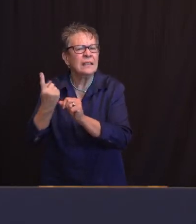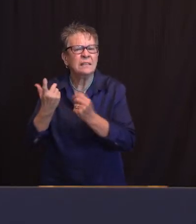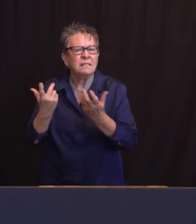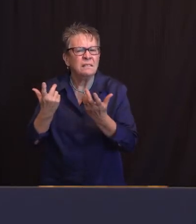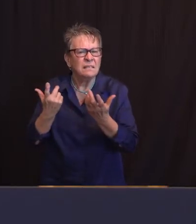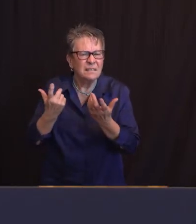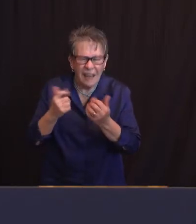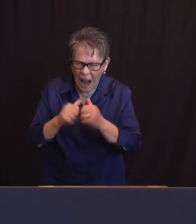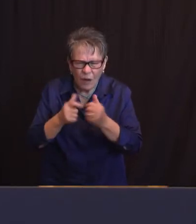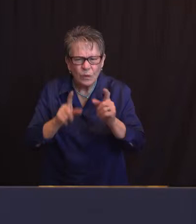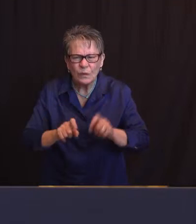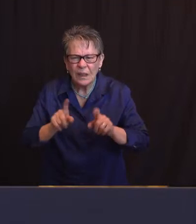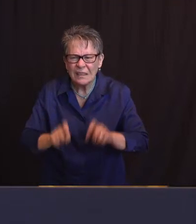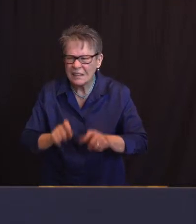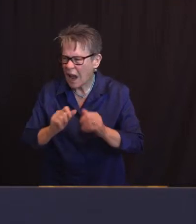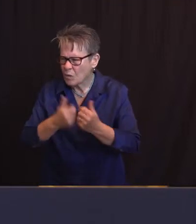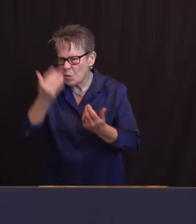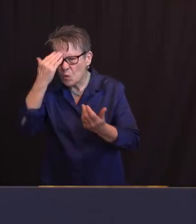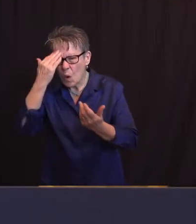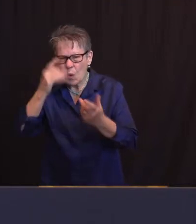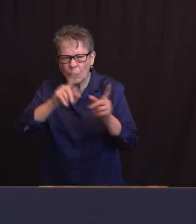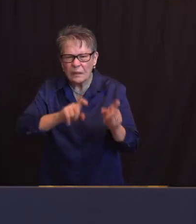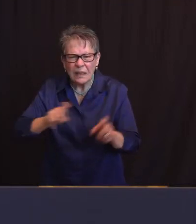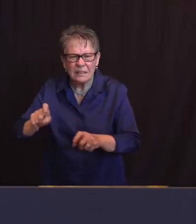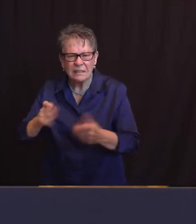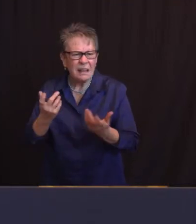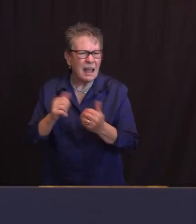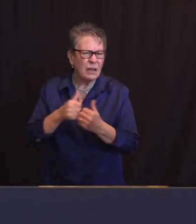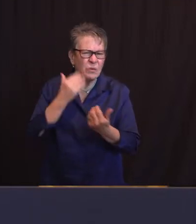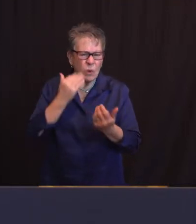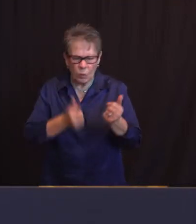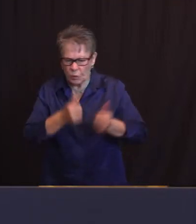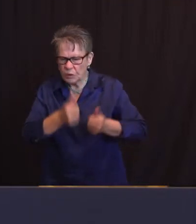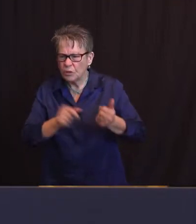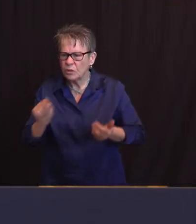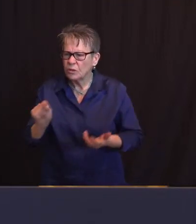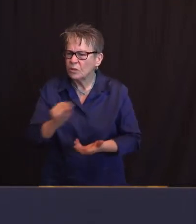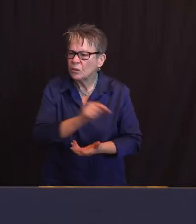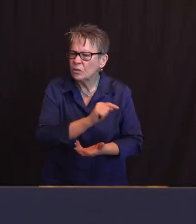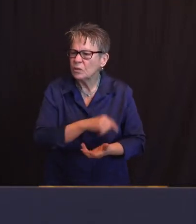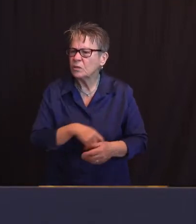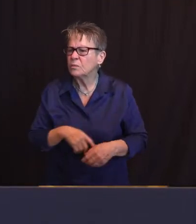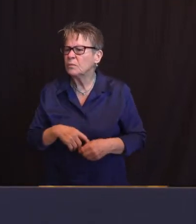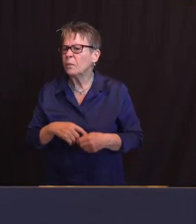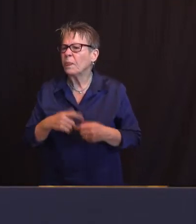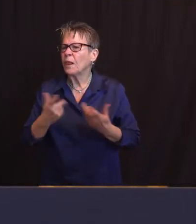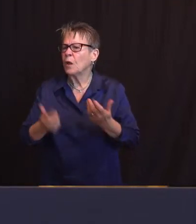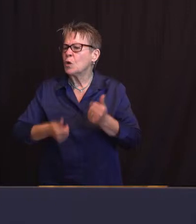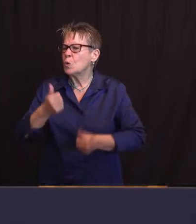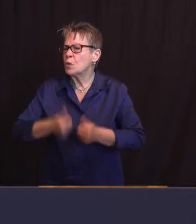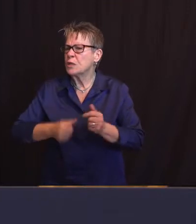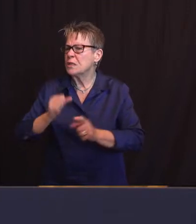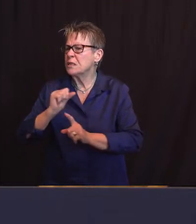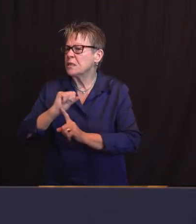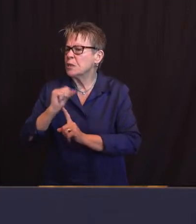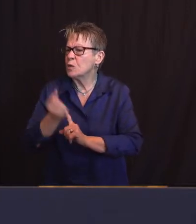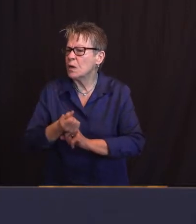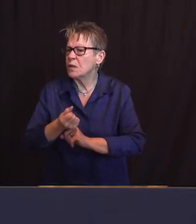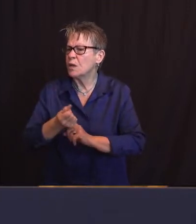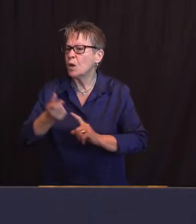New Jersey to detect those cases? And in what situations do you envision people needing to show their vaccination cards as a